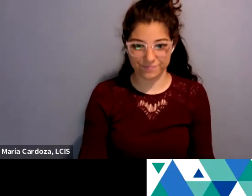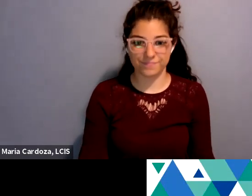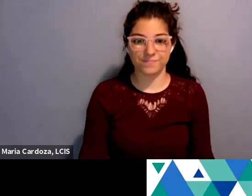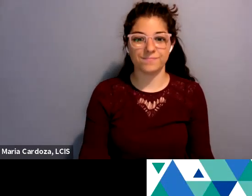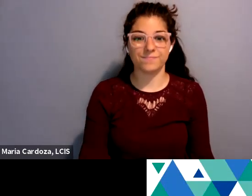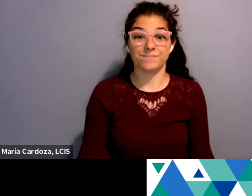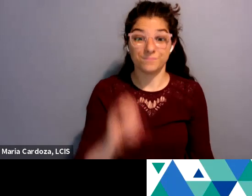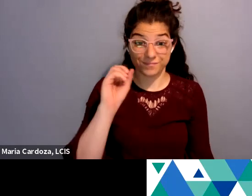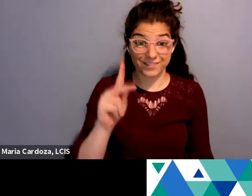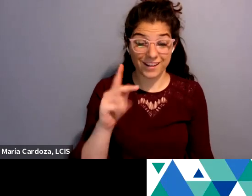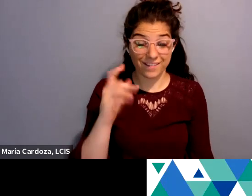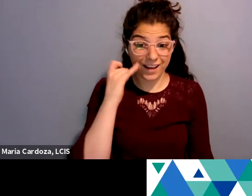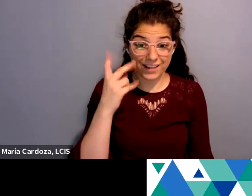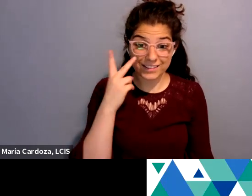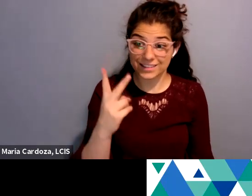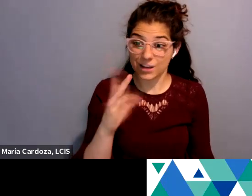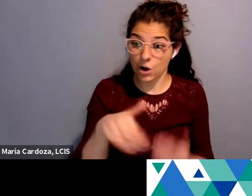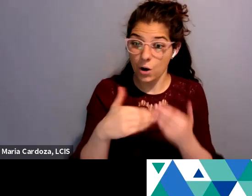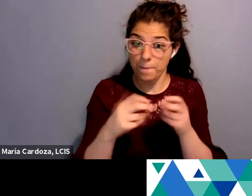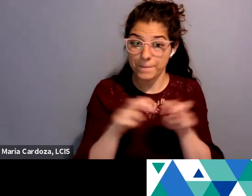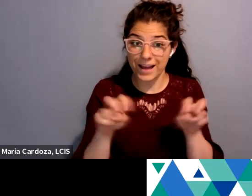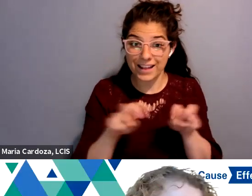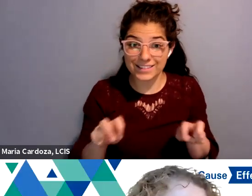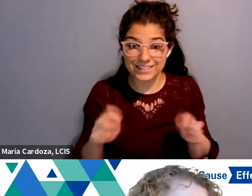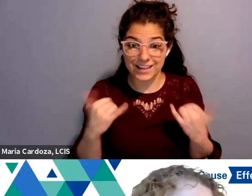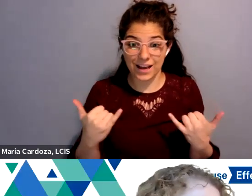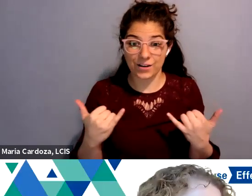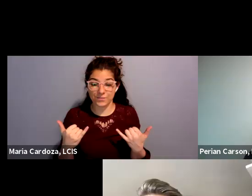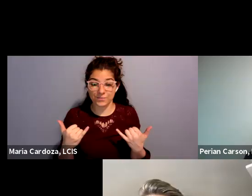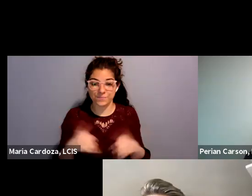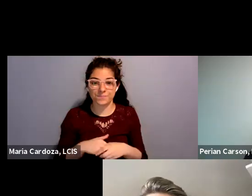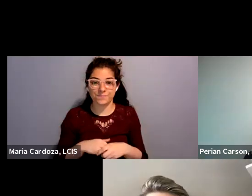Okay, and if I could see all the panelists now.